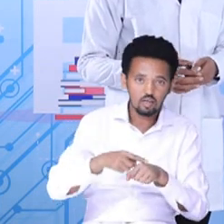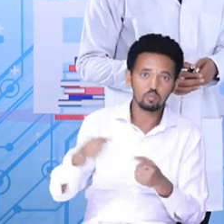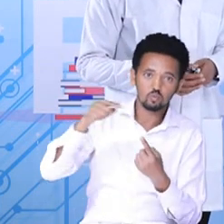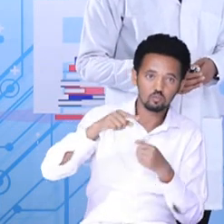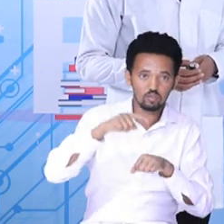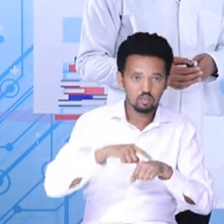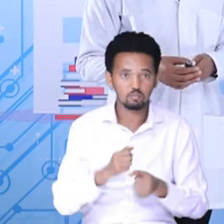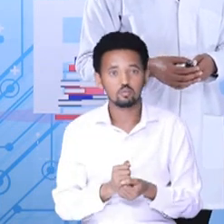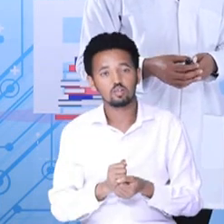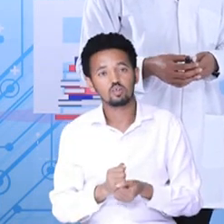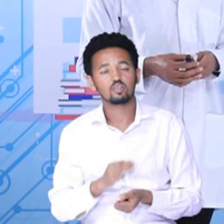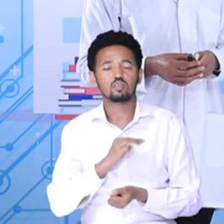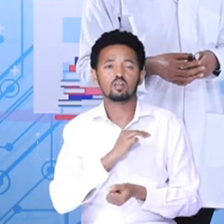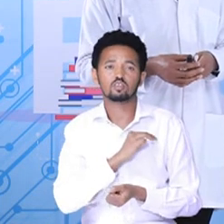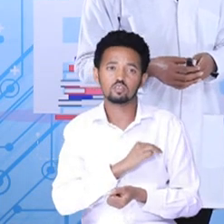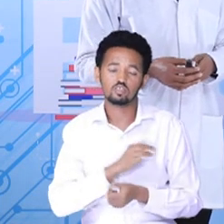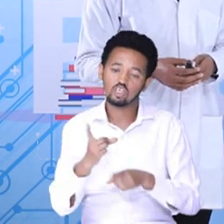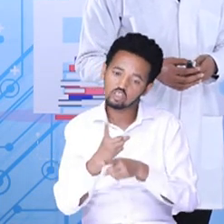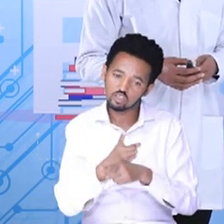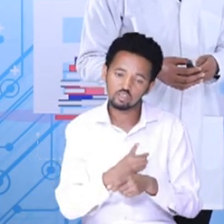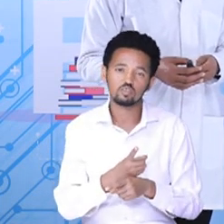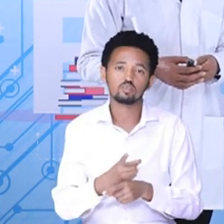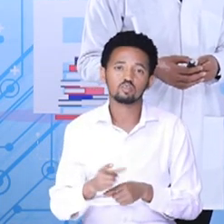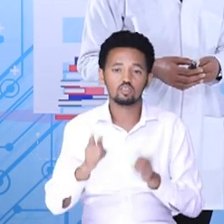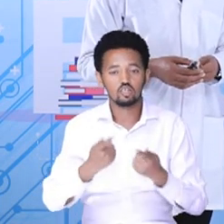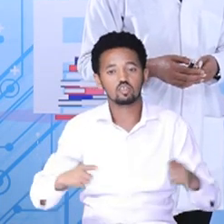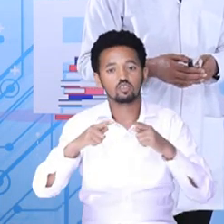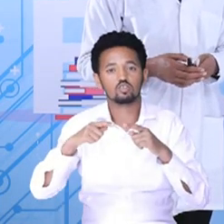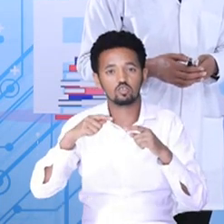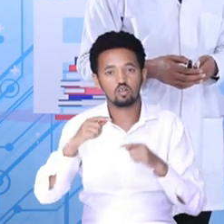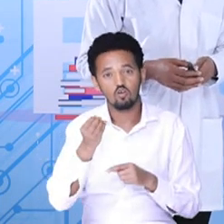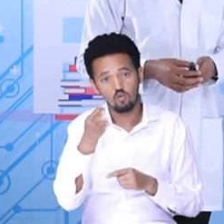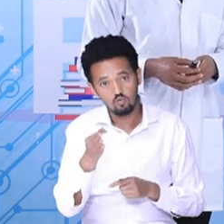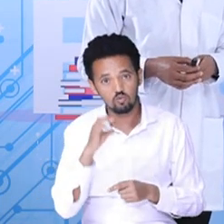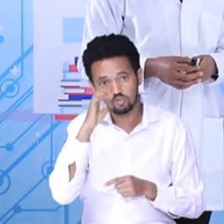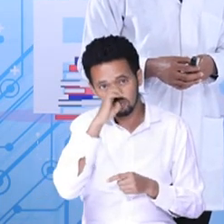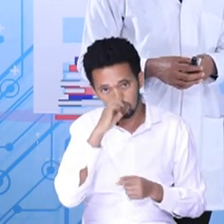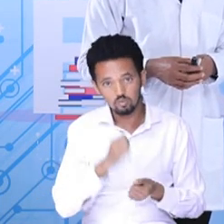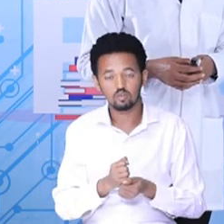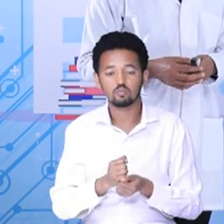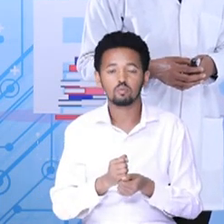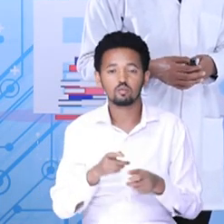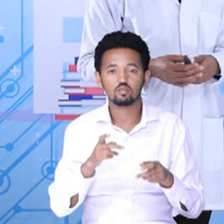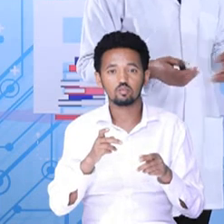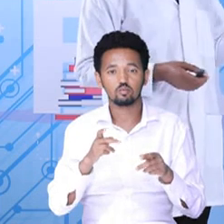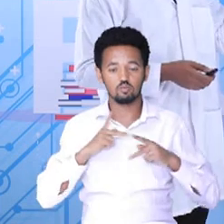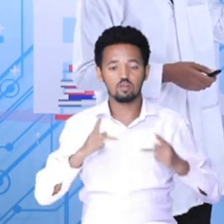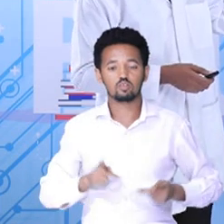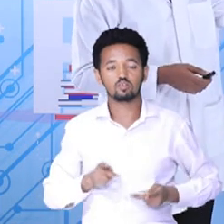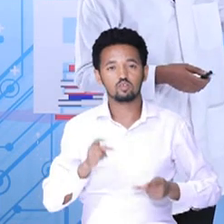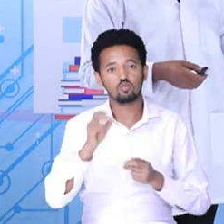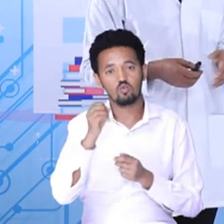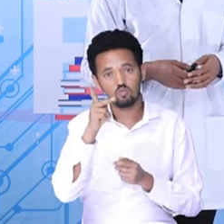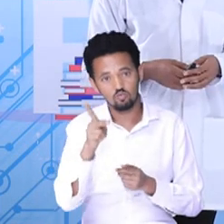Typically, this is the nature of the pastoralist region of the Ethiopia, or on the peripheral parts of the country, we can see